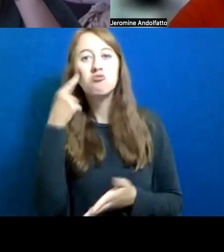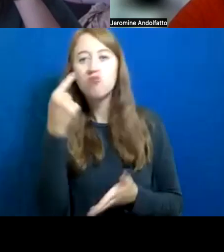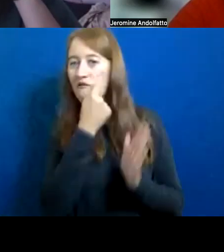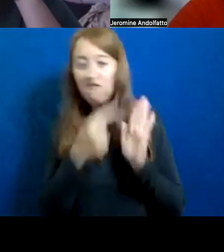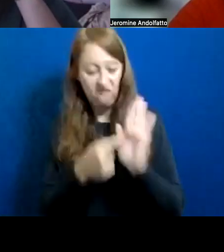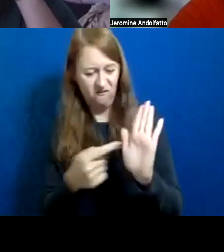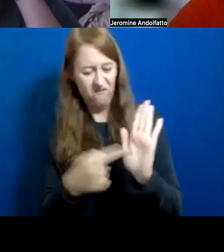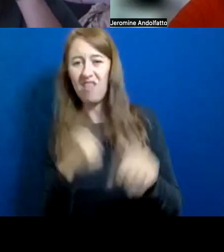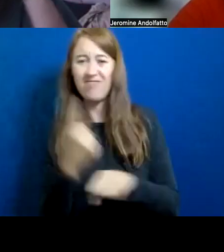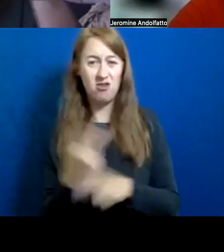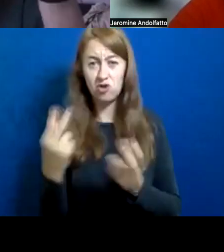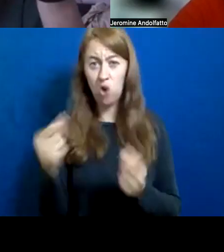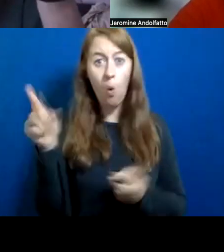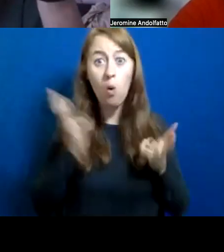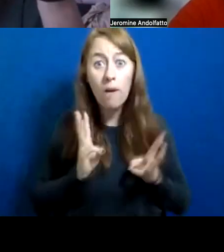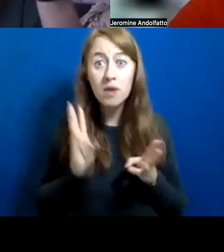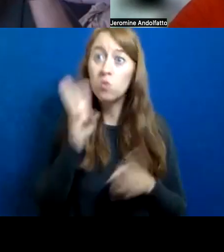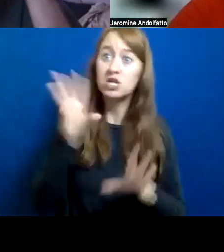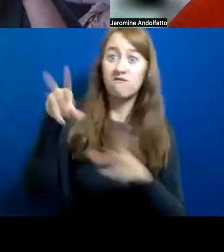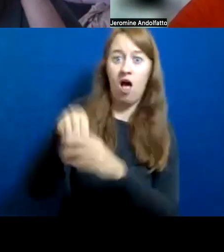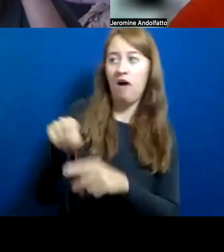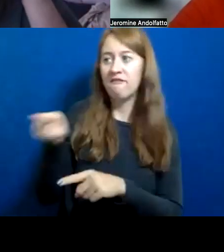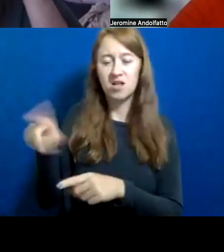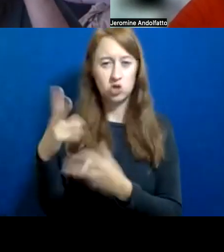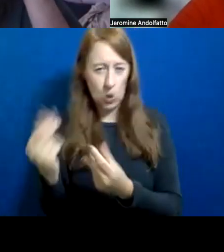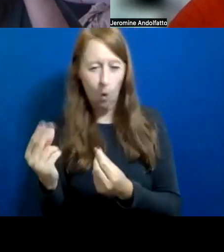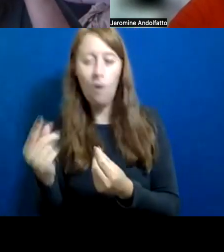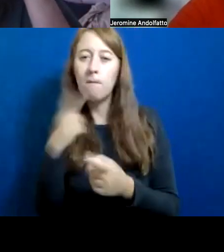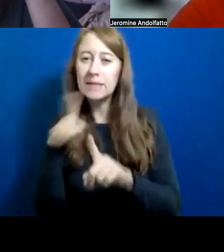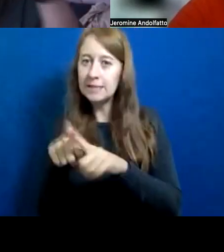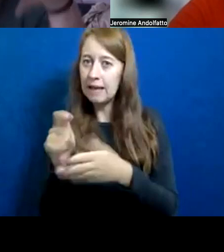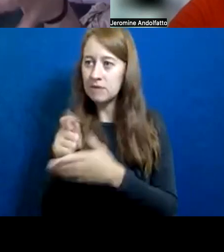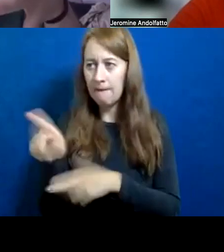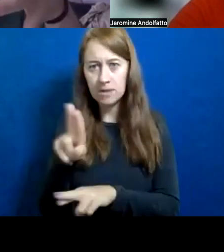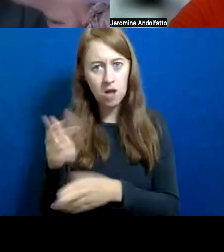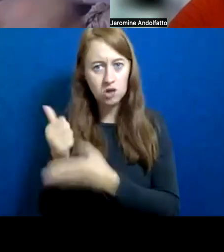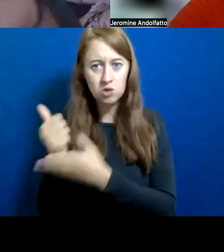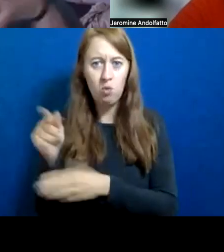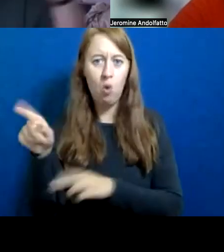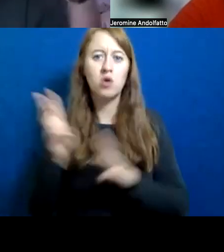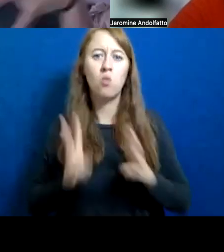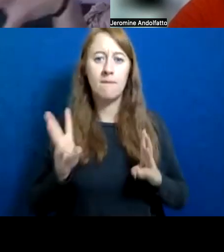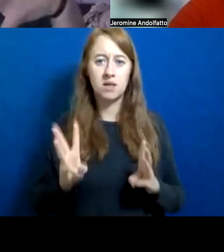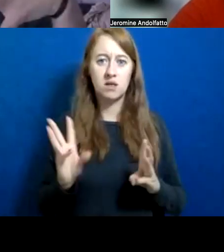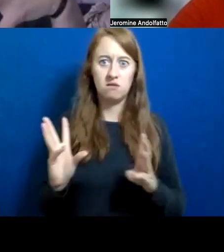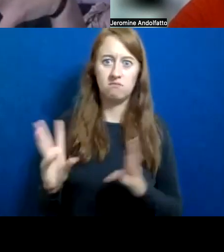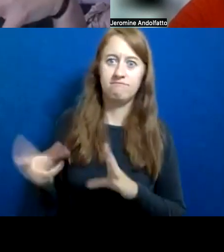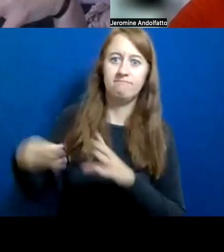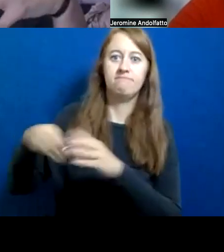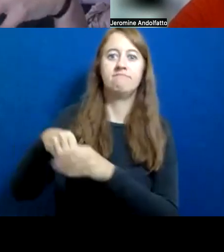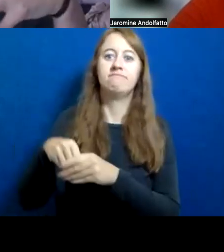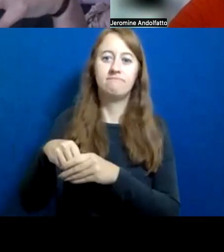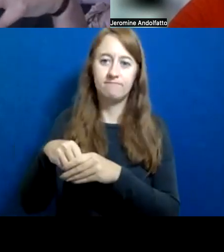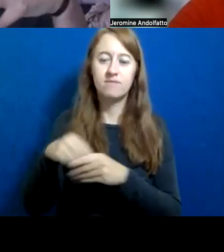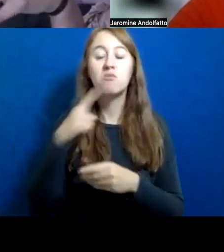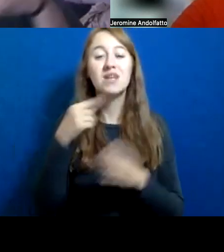have the women candidates stepping forward, and they're not supporting the women candidates. And then we have seen, I mean, because of this like global rise of the far right,